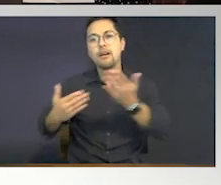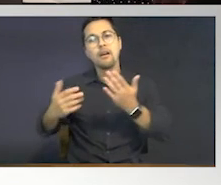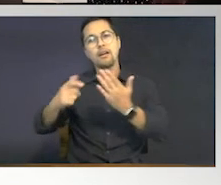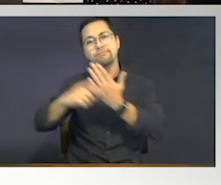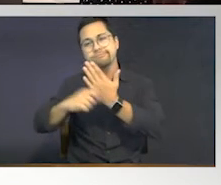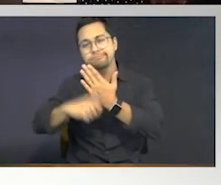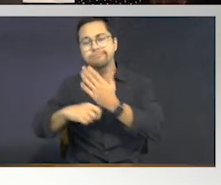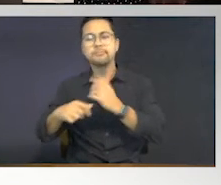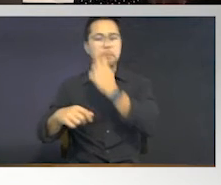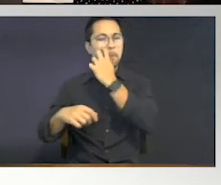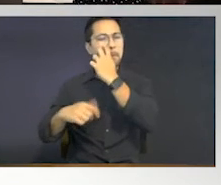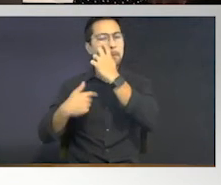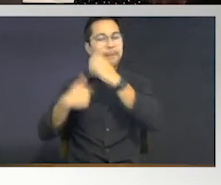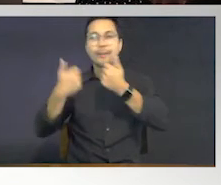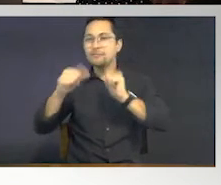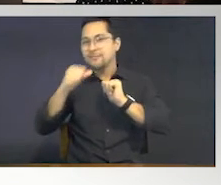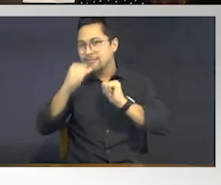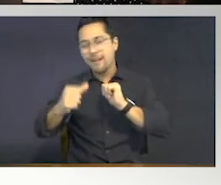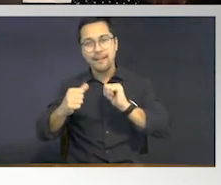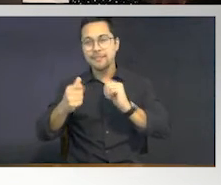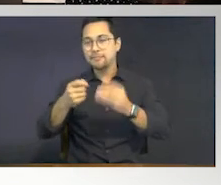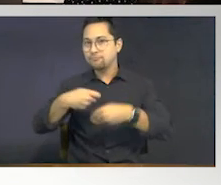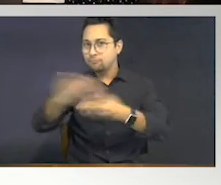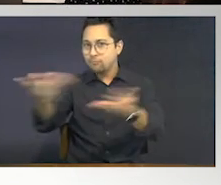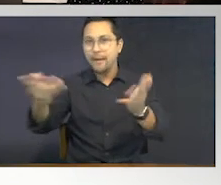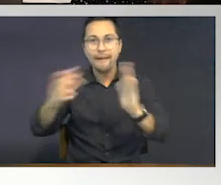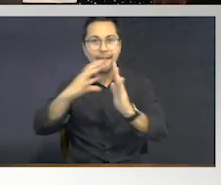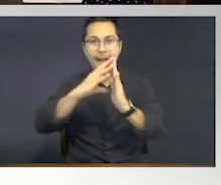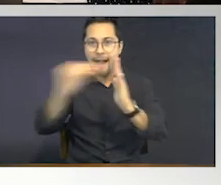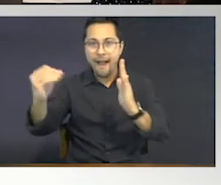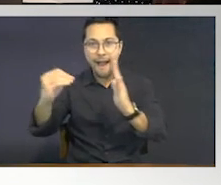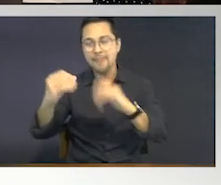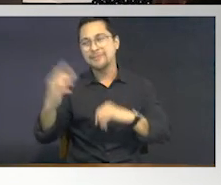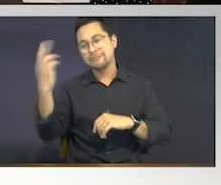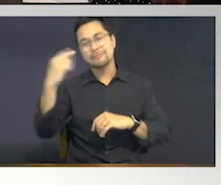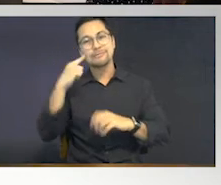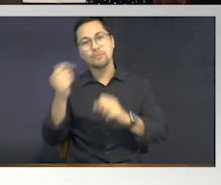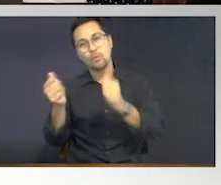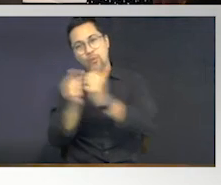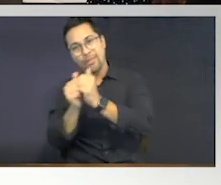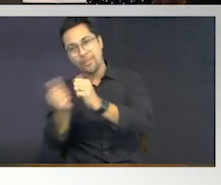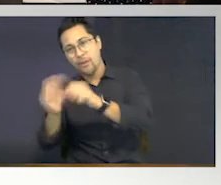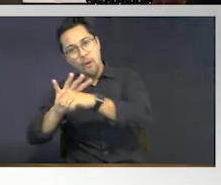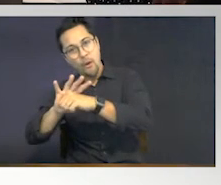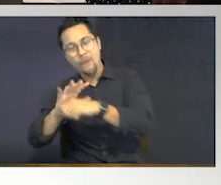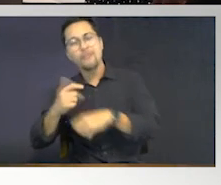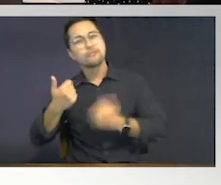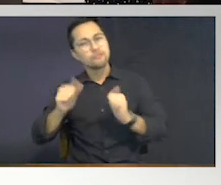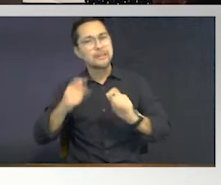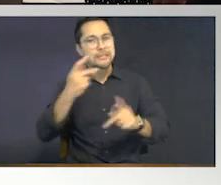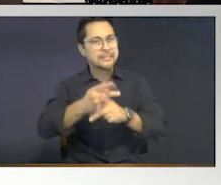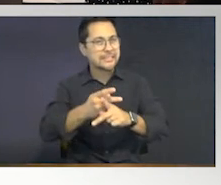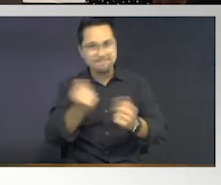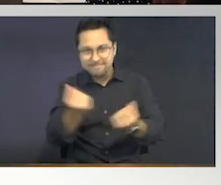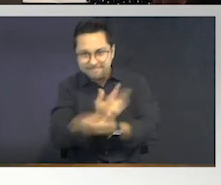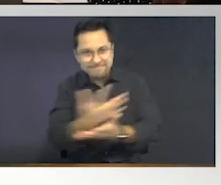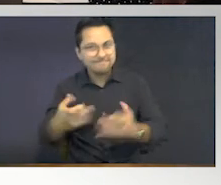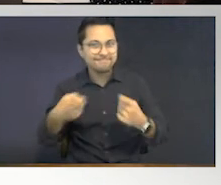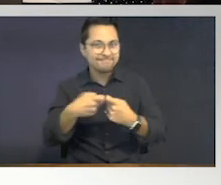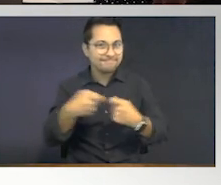tried to not bring copies to hand out, just with the whole COVID precautions. We were trying to keep everything electronically as much as we